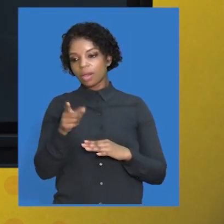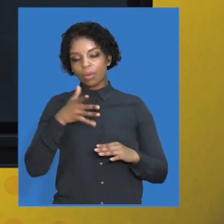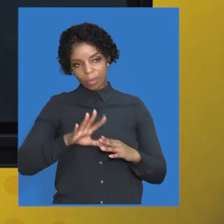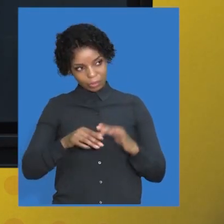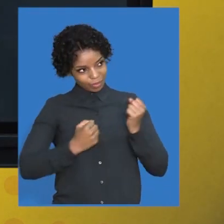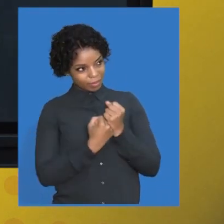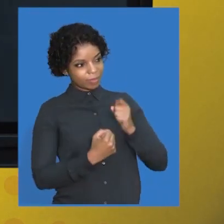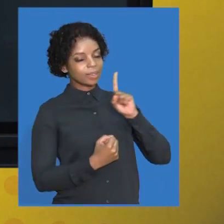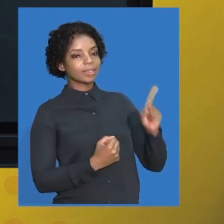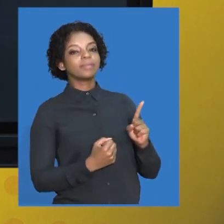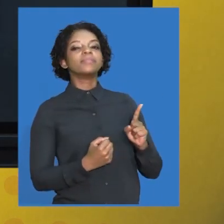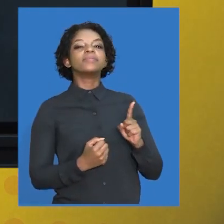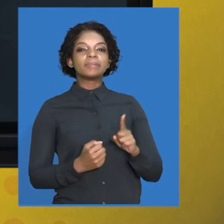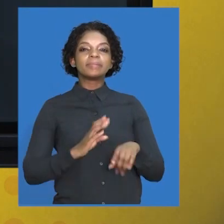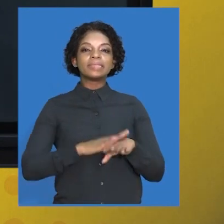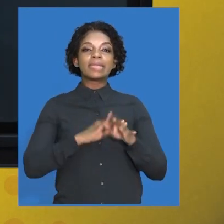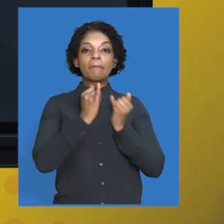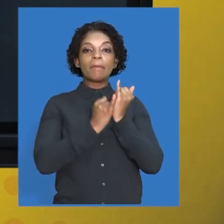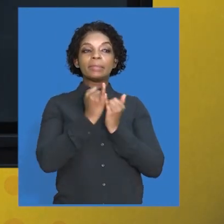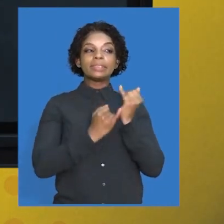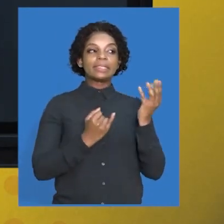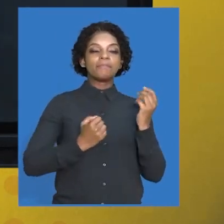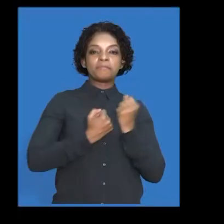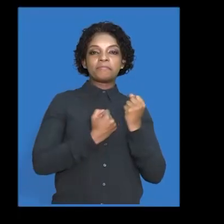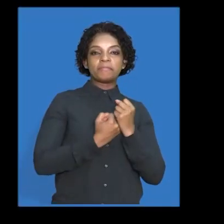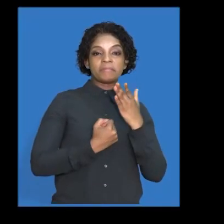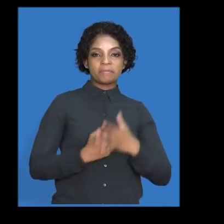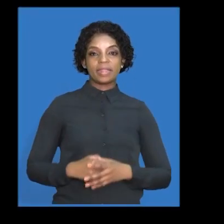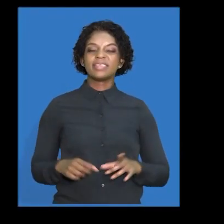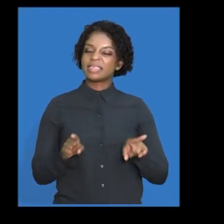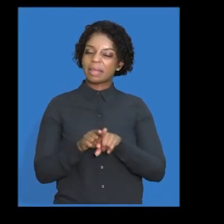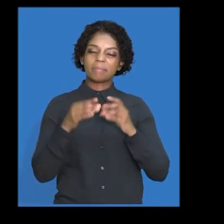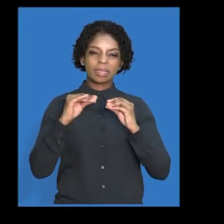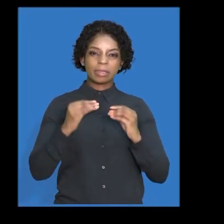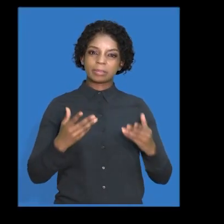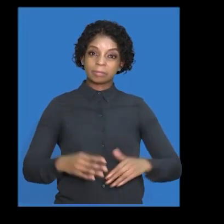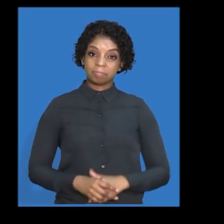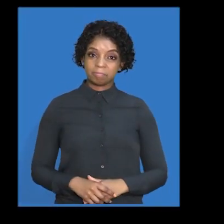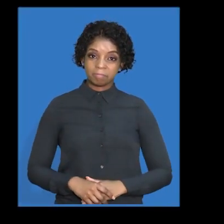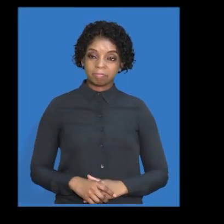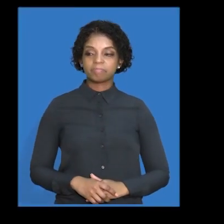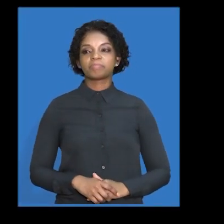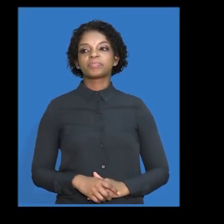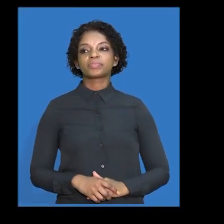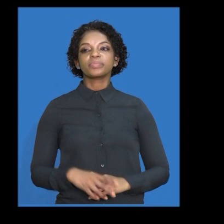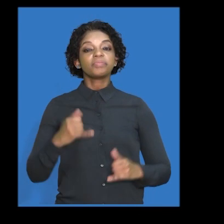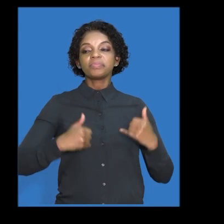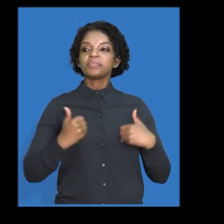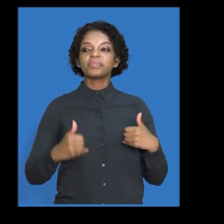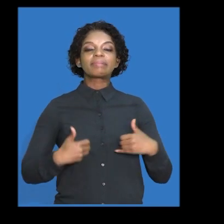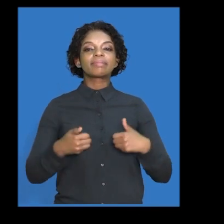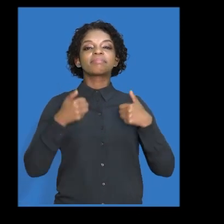maybe their competition. And that's what's going to give them their competitive edge. They will enjoy the goodwill and